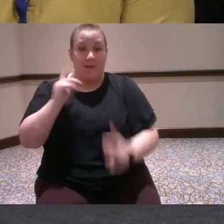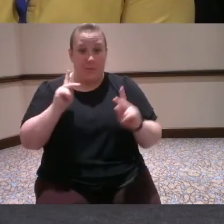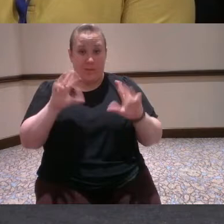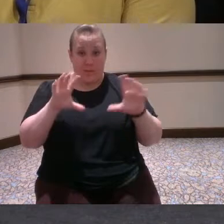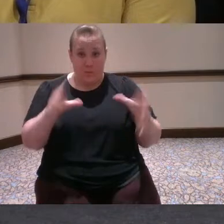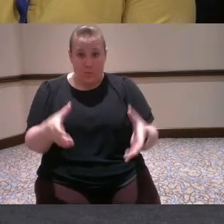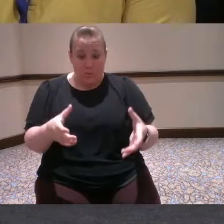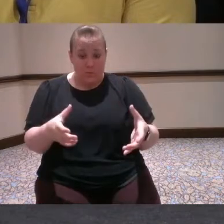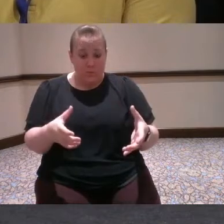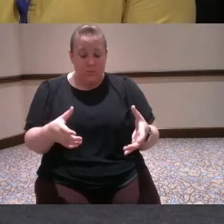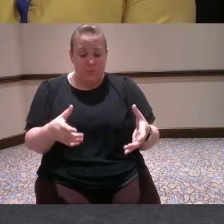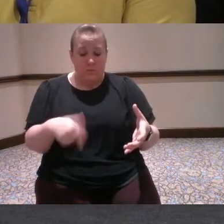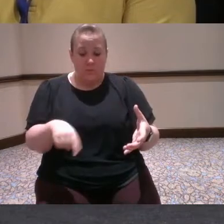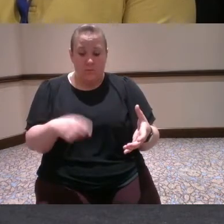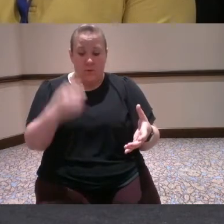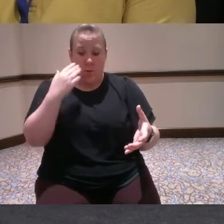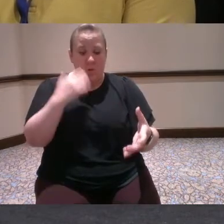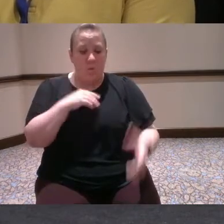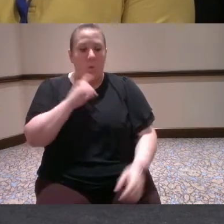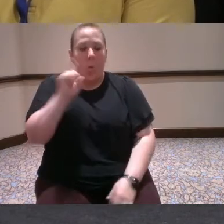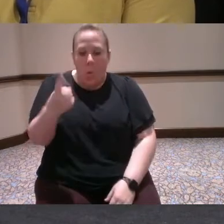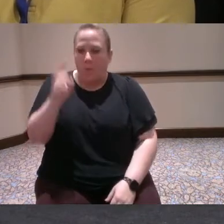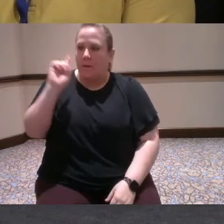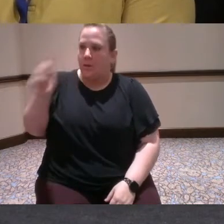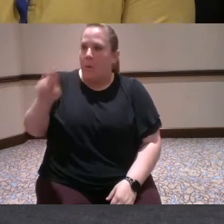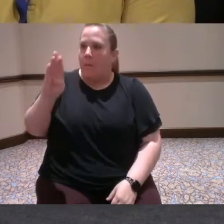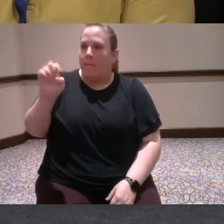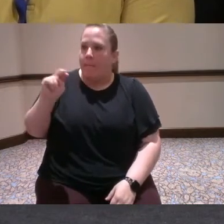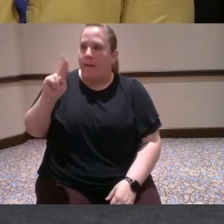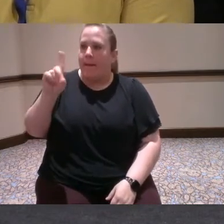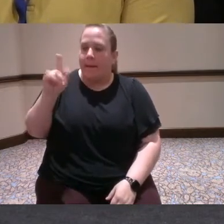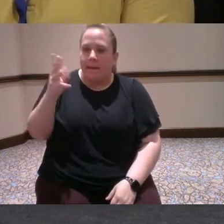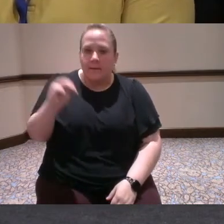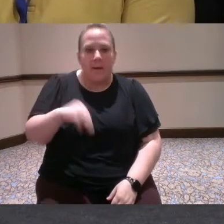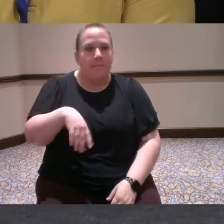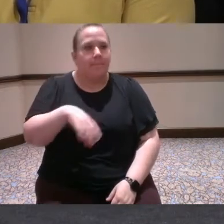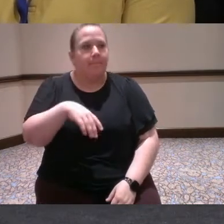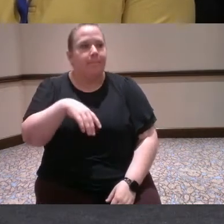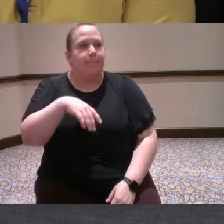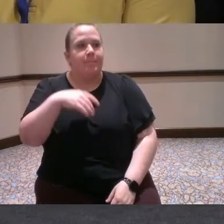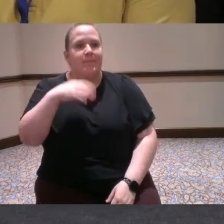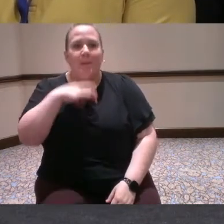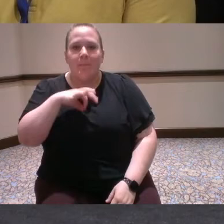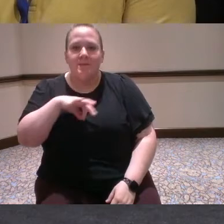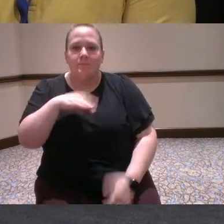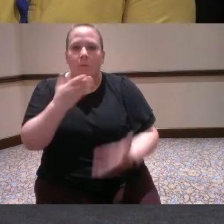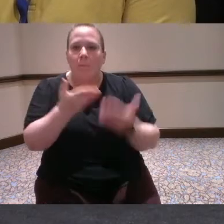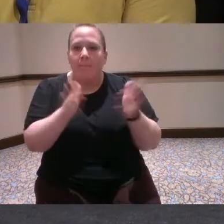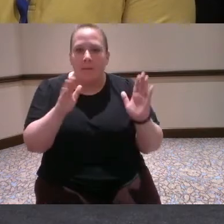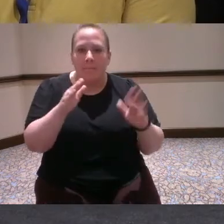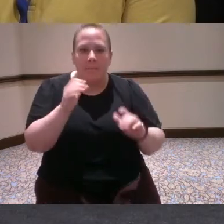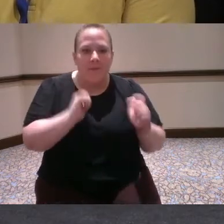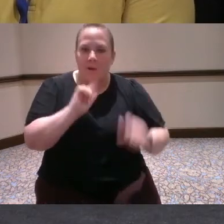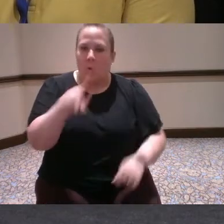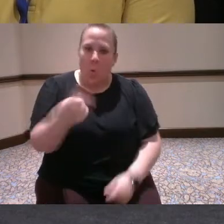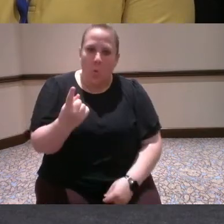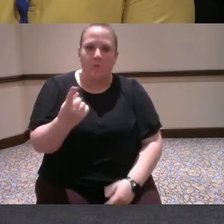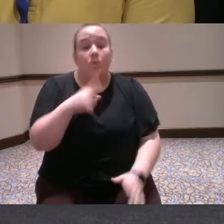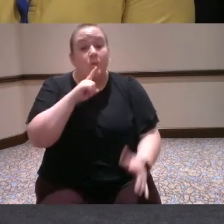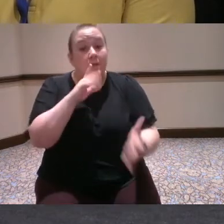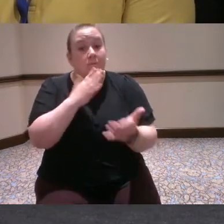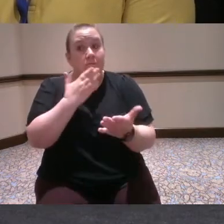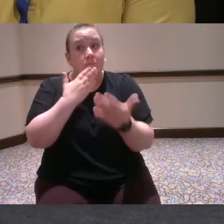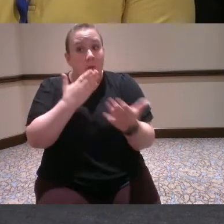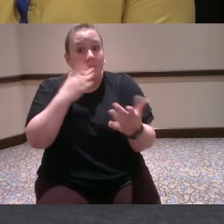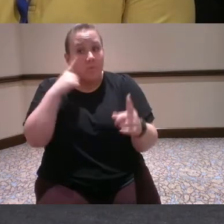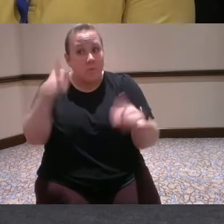will not just go to the Benedum Center or the Pittsburgh Public Theater, and we're very grateful for those